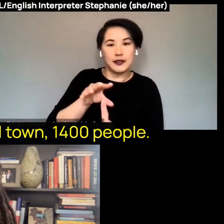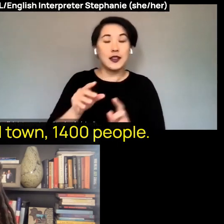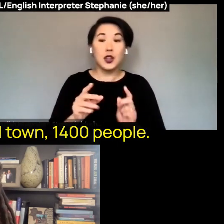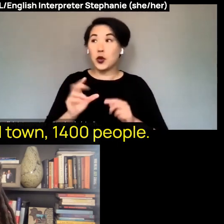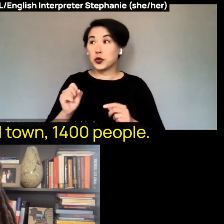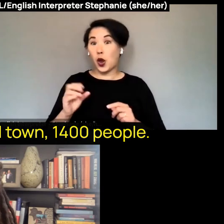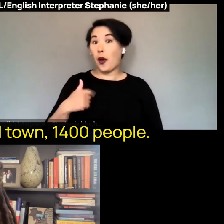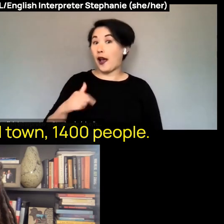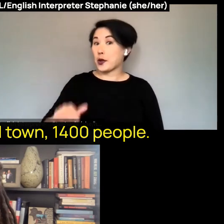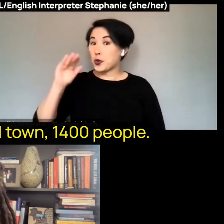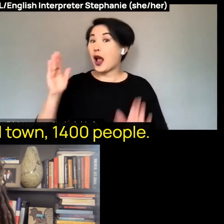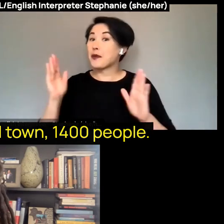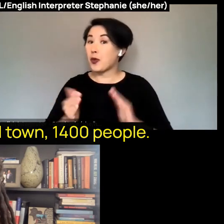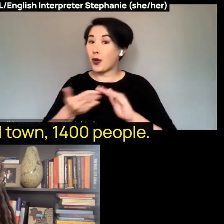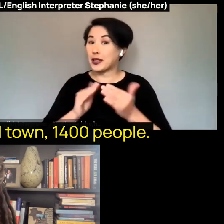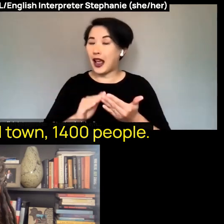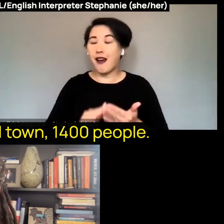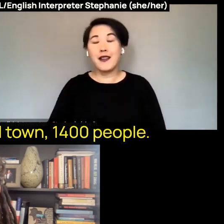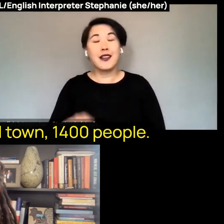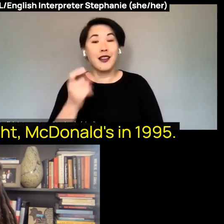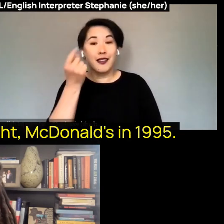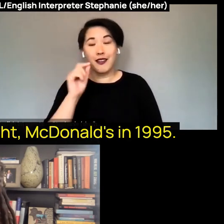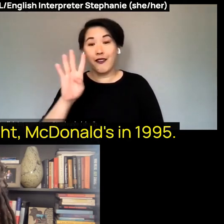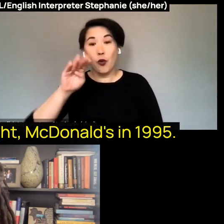So I grew up in the small town, 1,400 people,